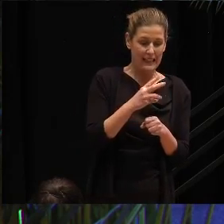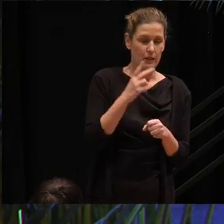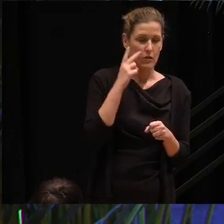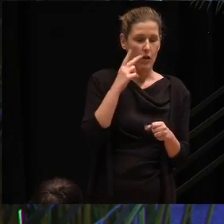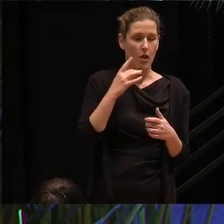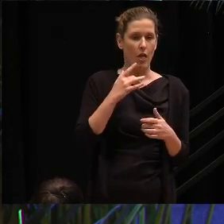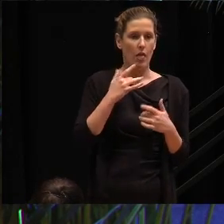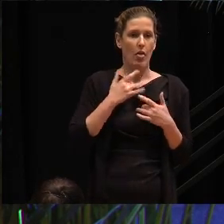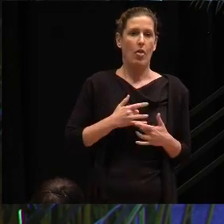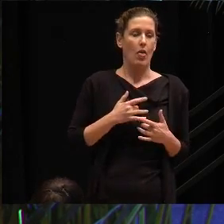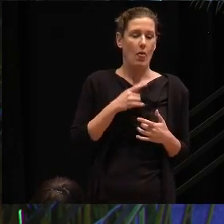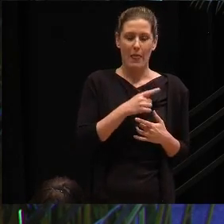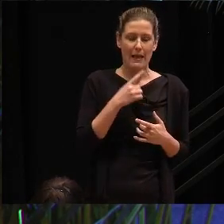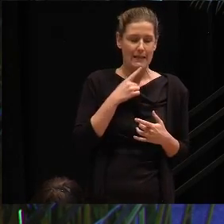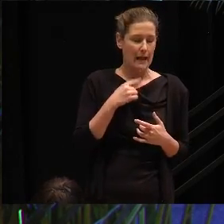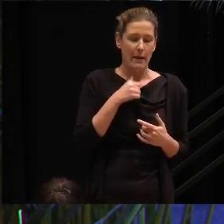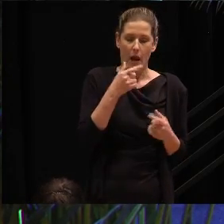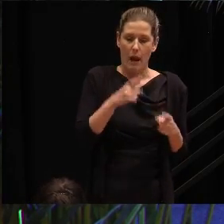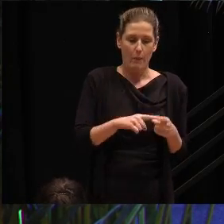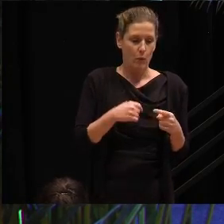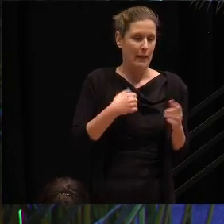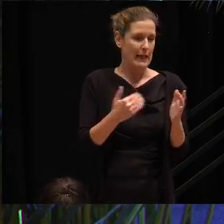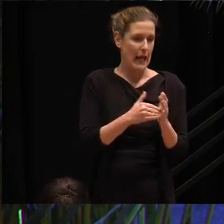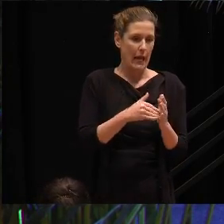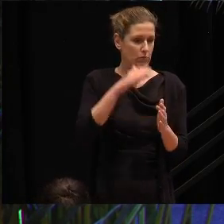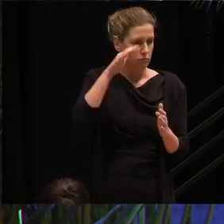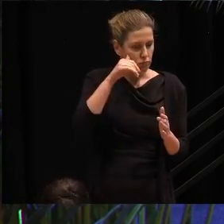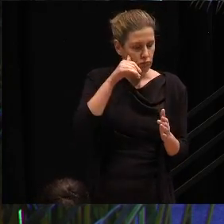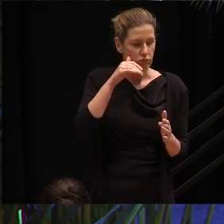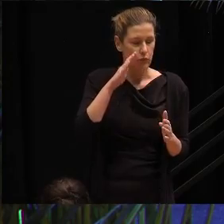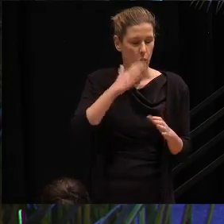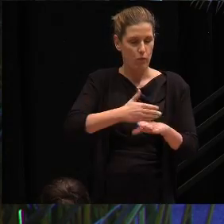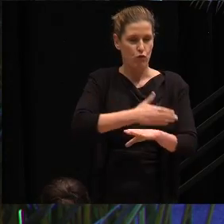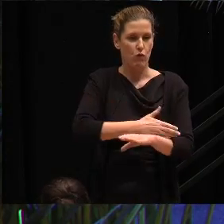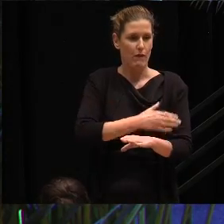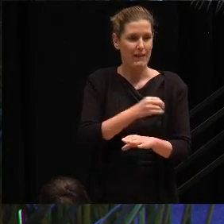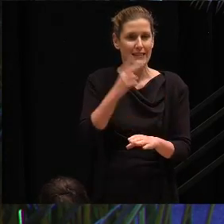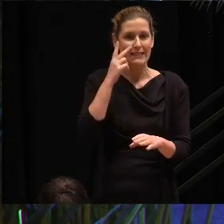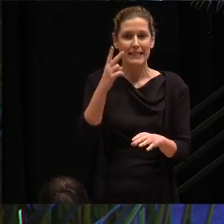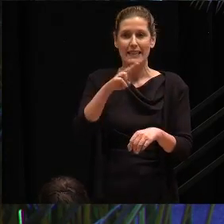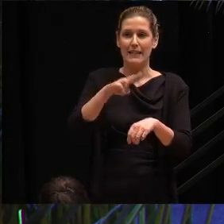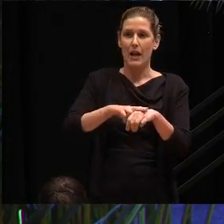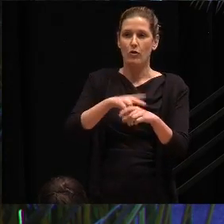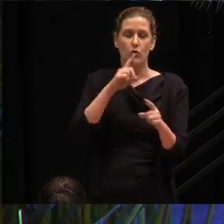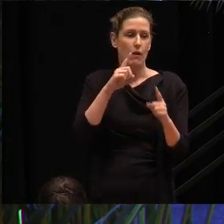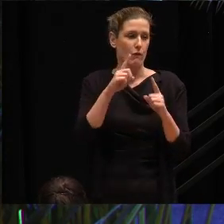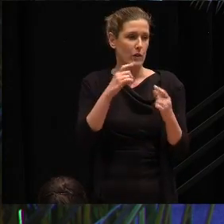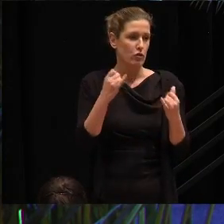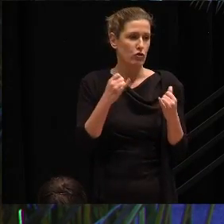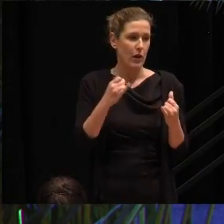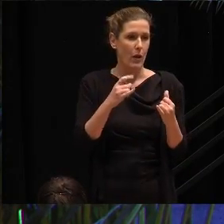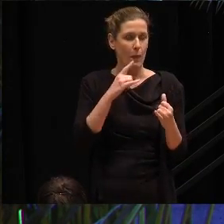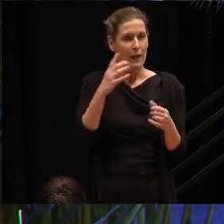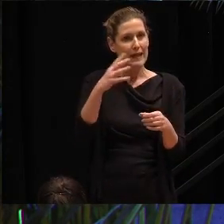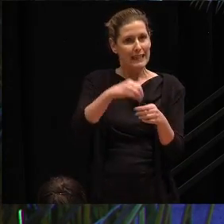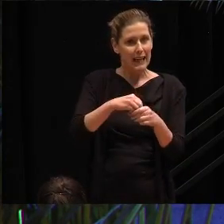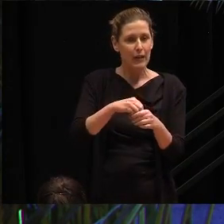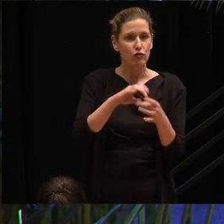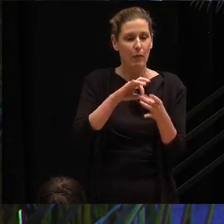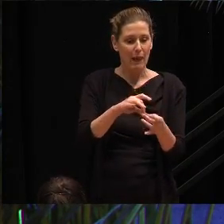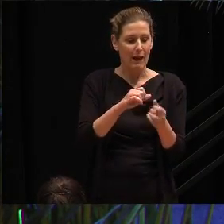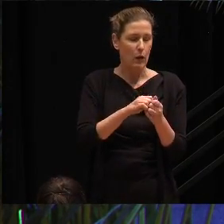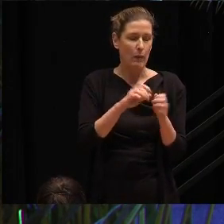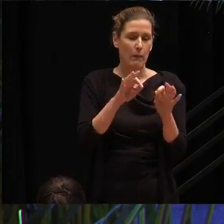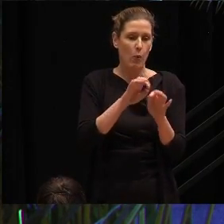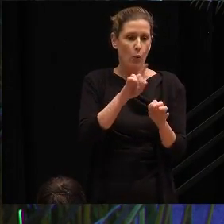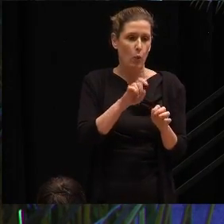dashed and who have said, this is not going to happen to me again. And I think you see a national conversation that is engaging on critical questions that people